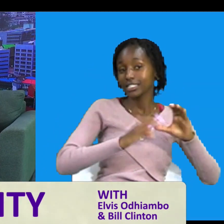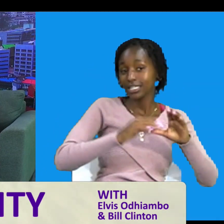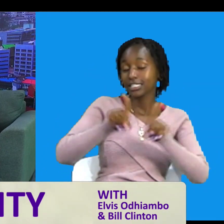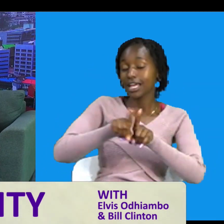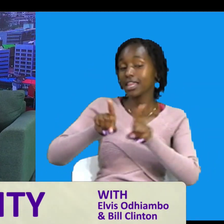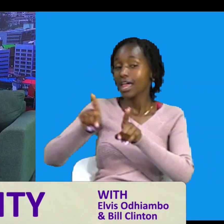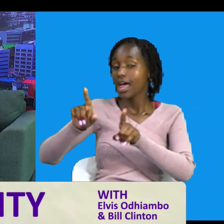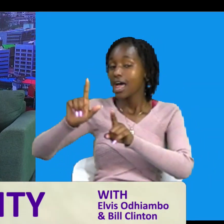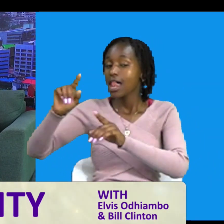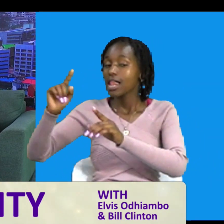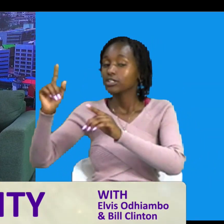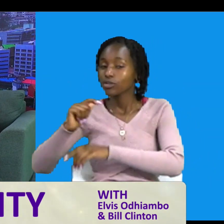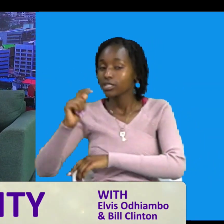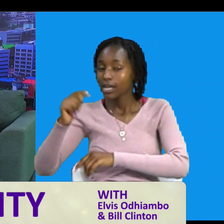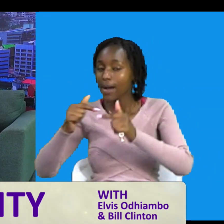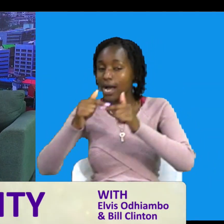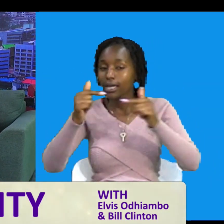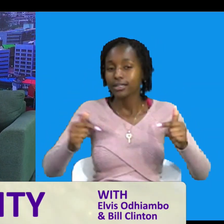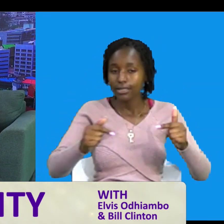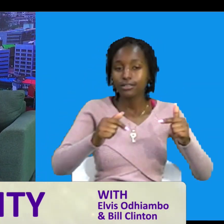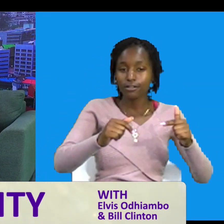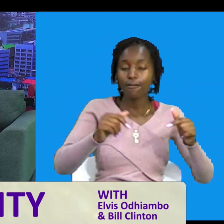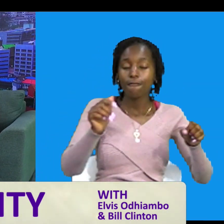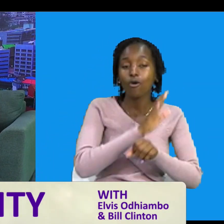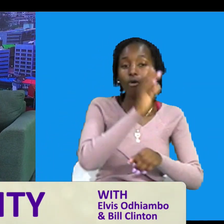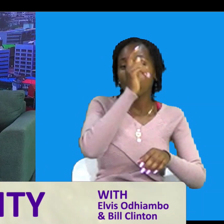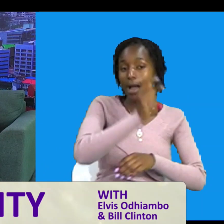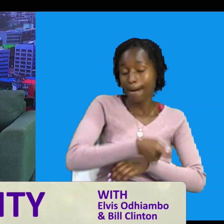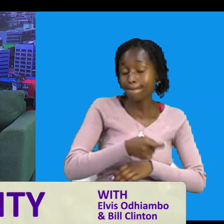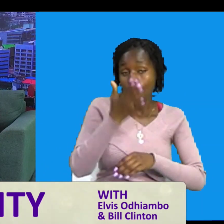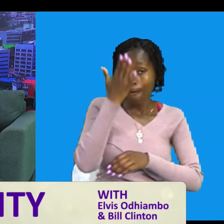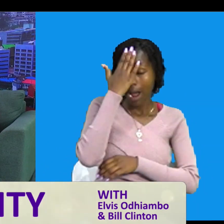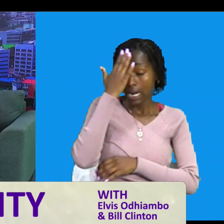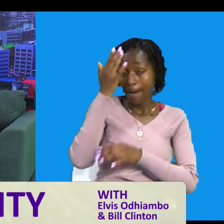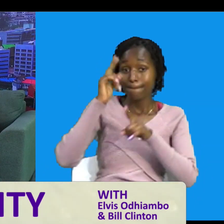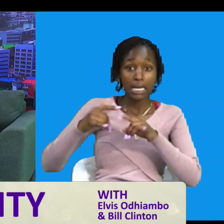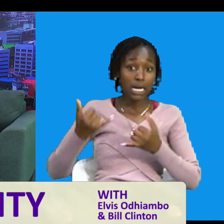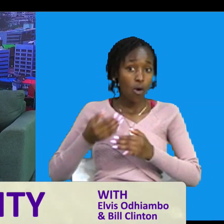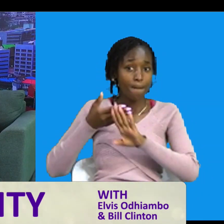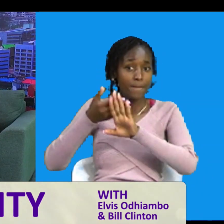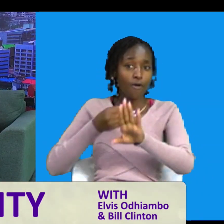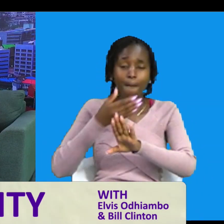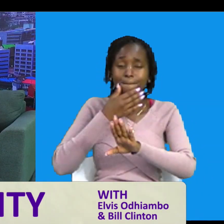later on Monday against Fulham. But then again, Manchester City, who are disappointed by